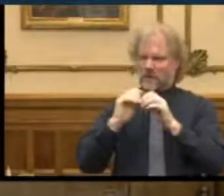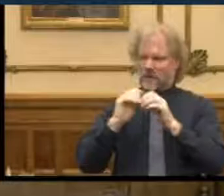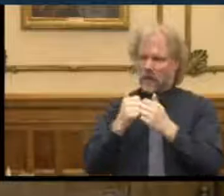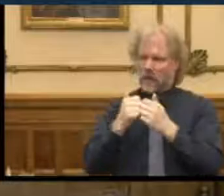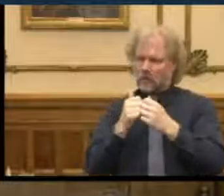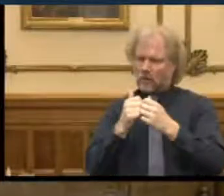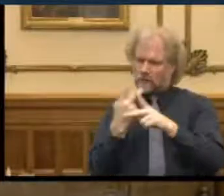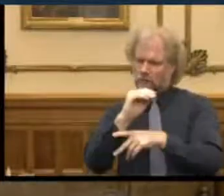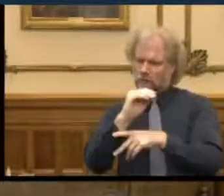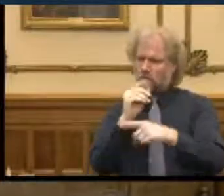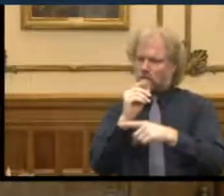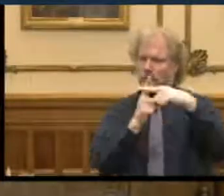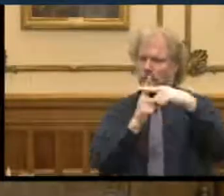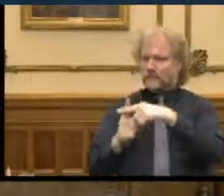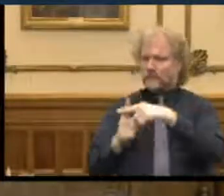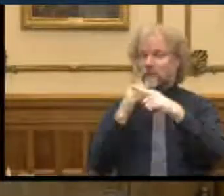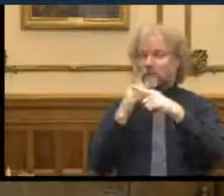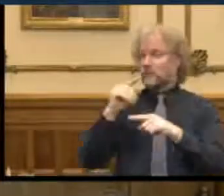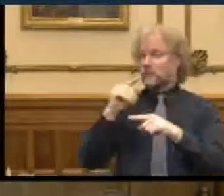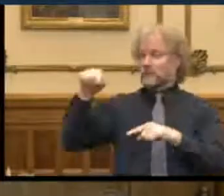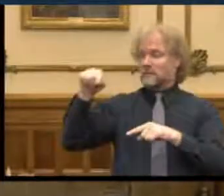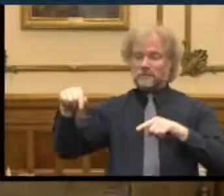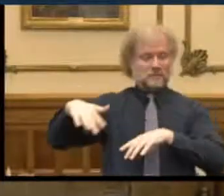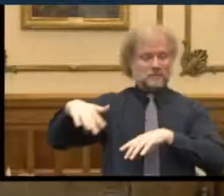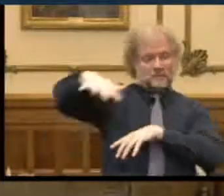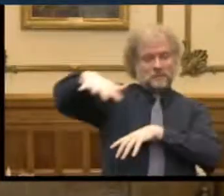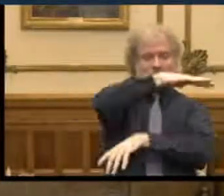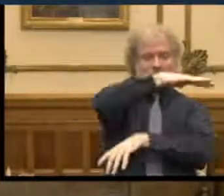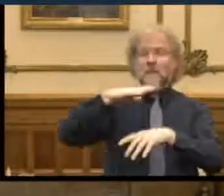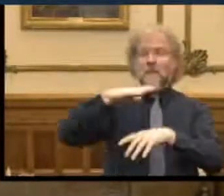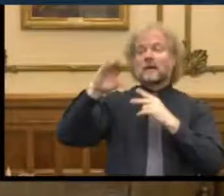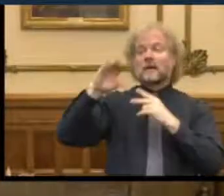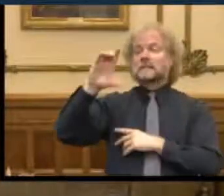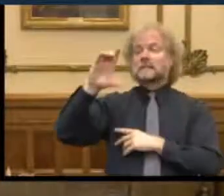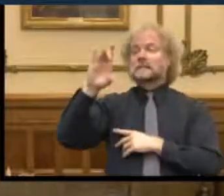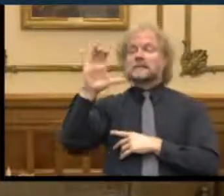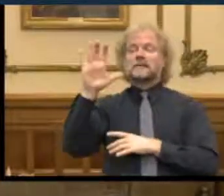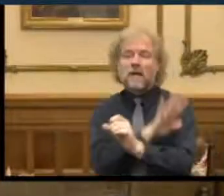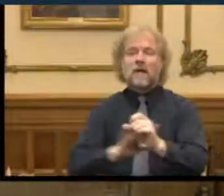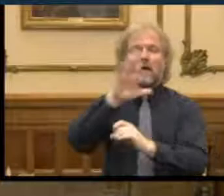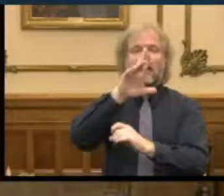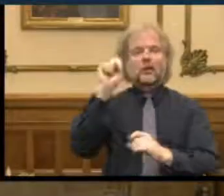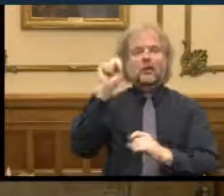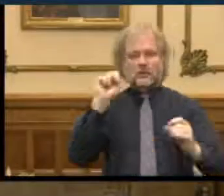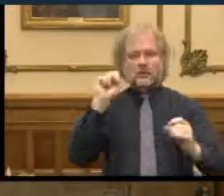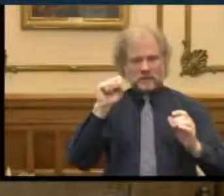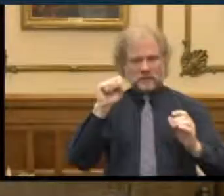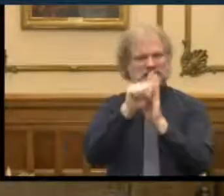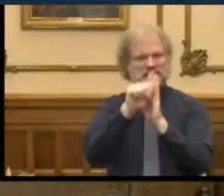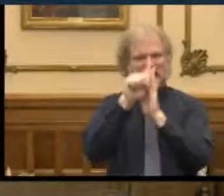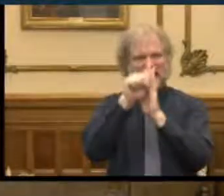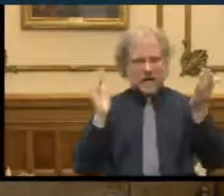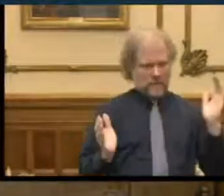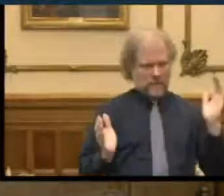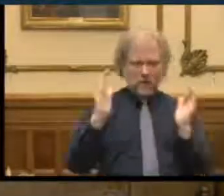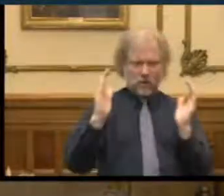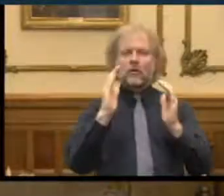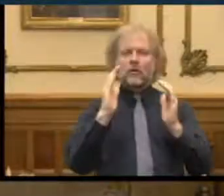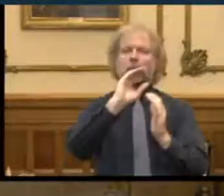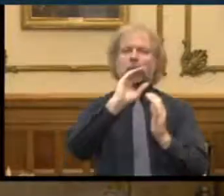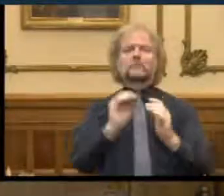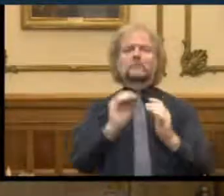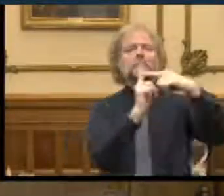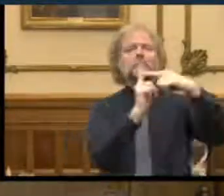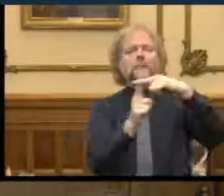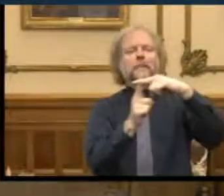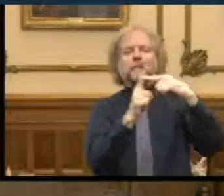positivity, because all of our neighboring states and the CDC across the United States was comparing states based on that percent positivity.